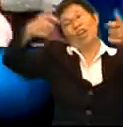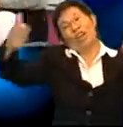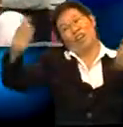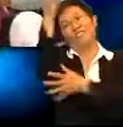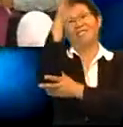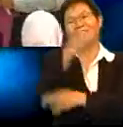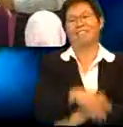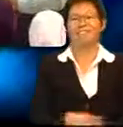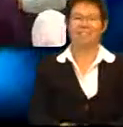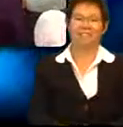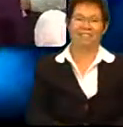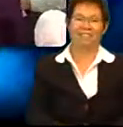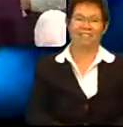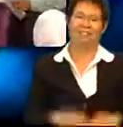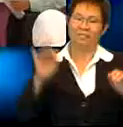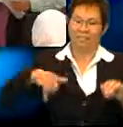from a big tree.